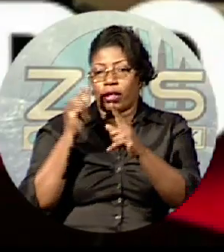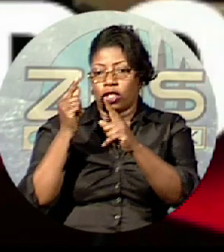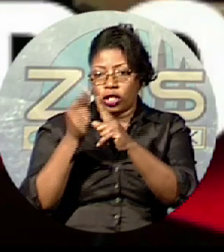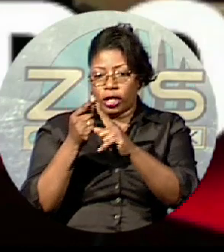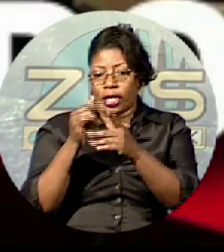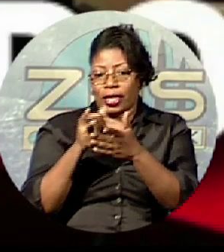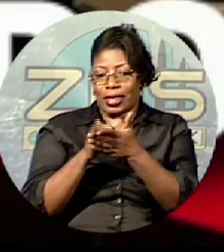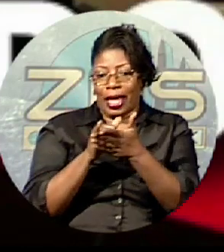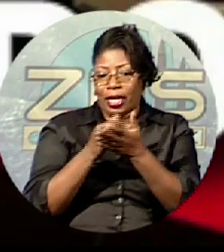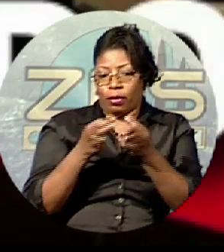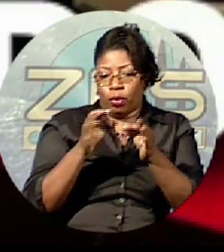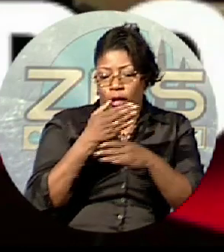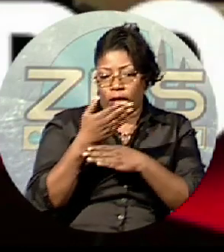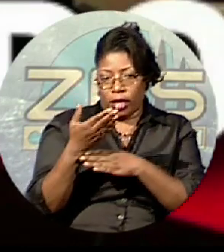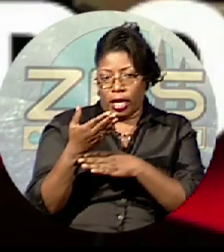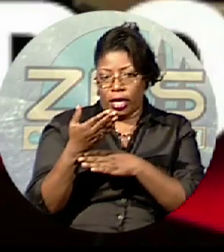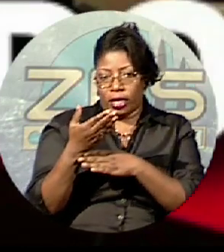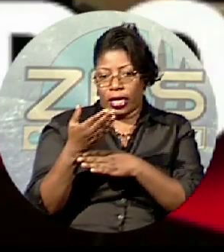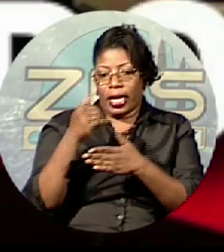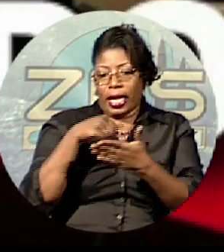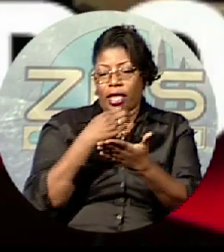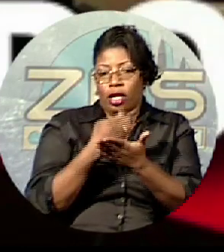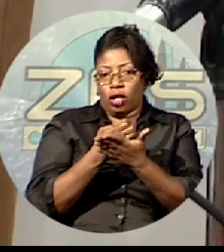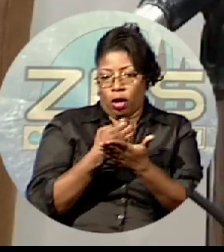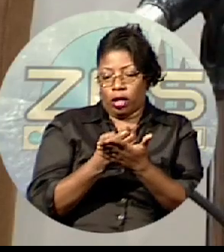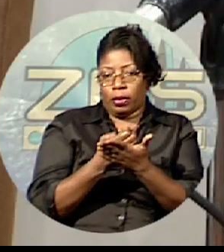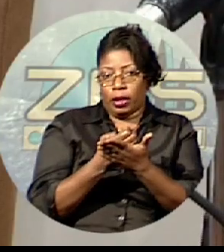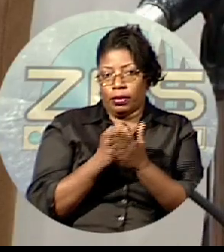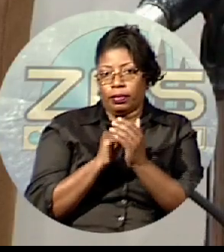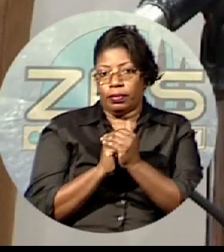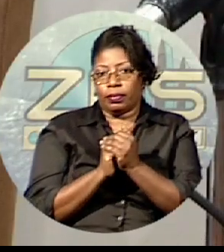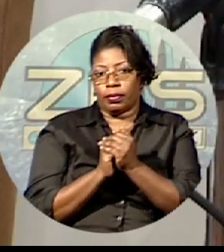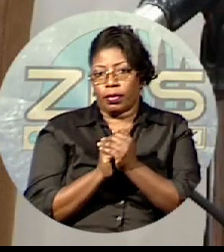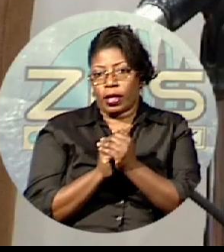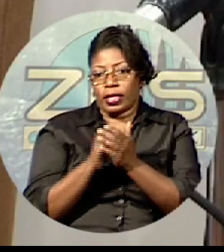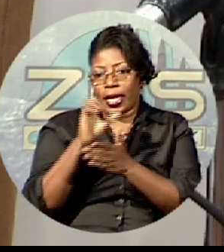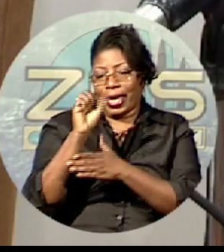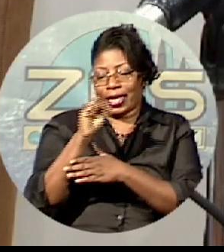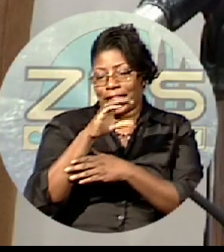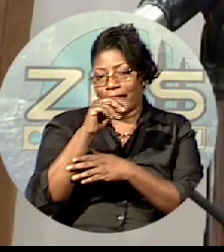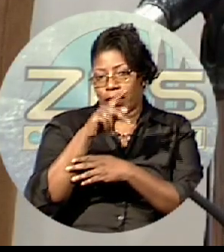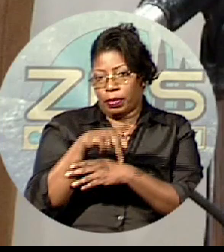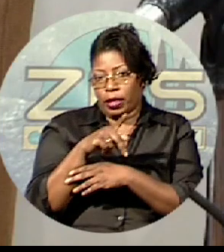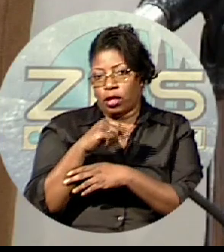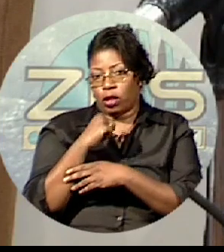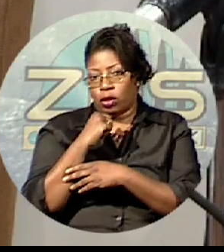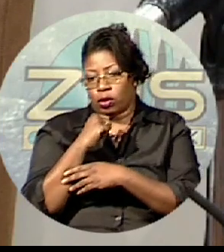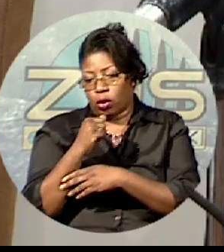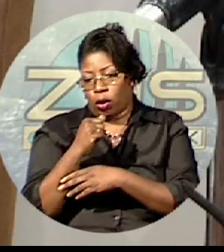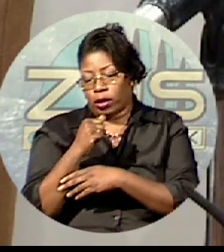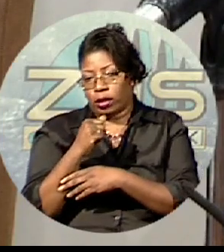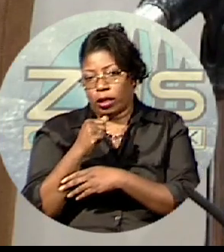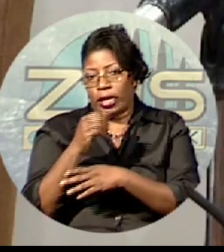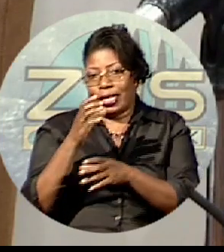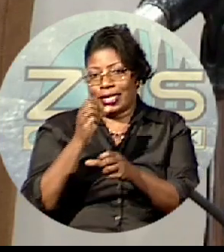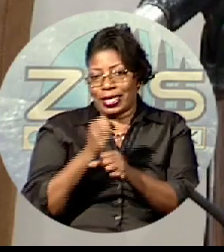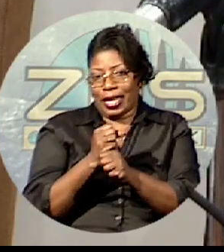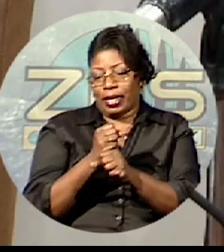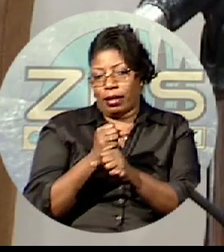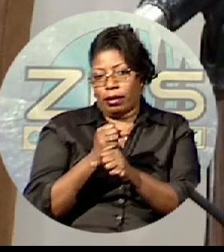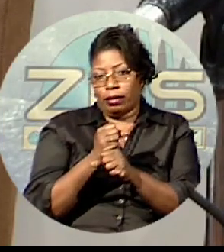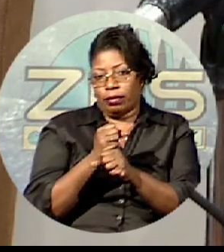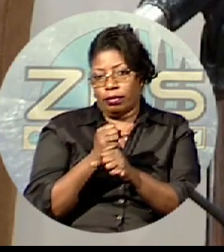were left out by S&P in their haste to downgrade. They have failed to properly take into